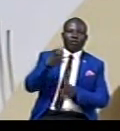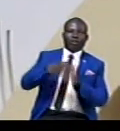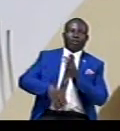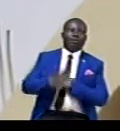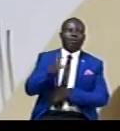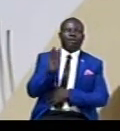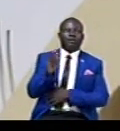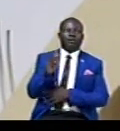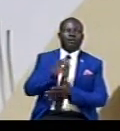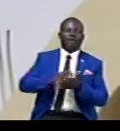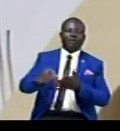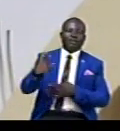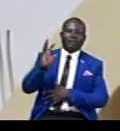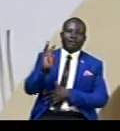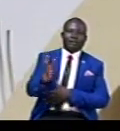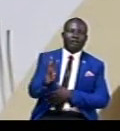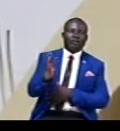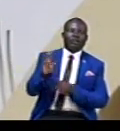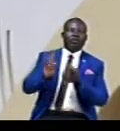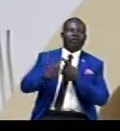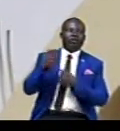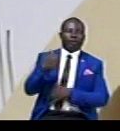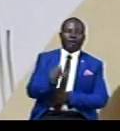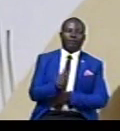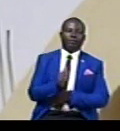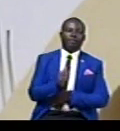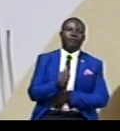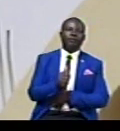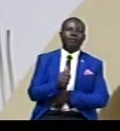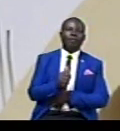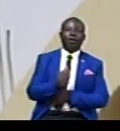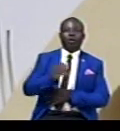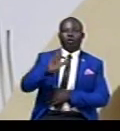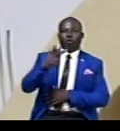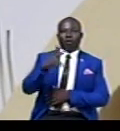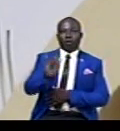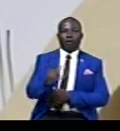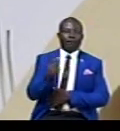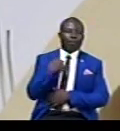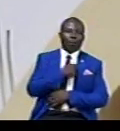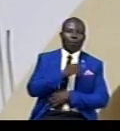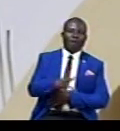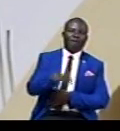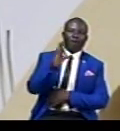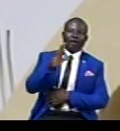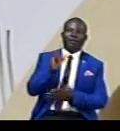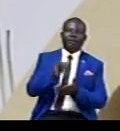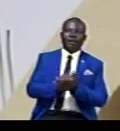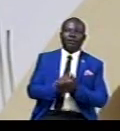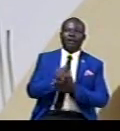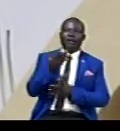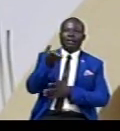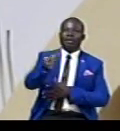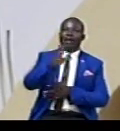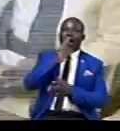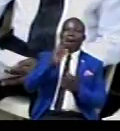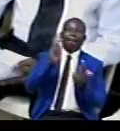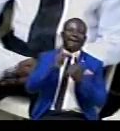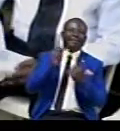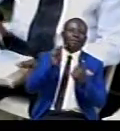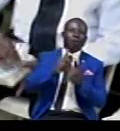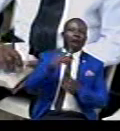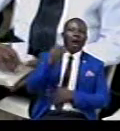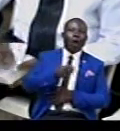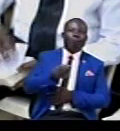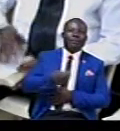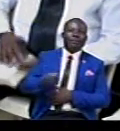from verse 6 to 10. thirdly we find there are particular objects